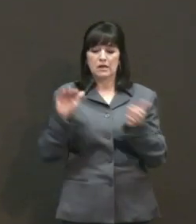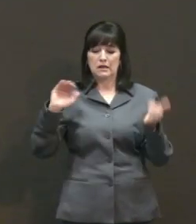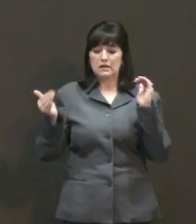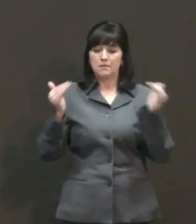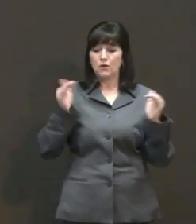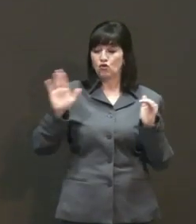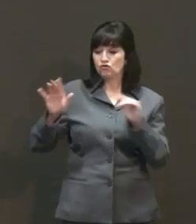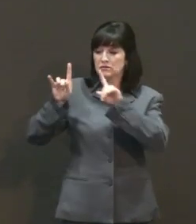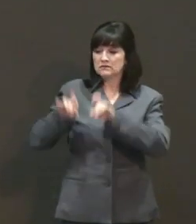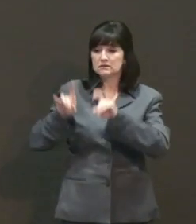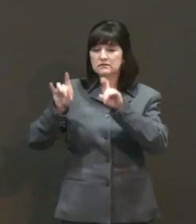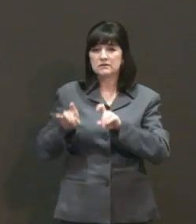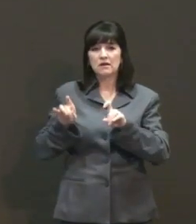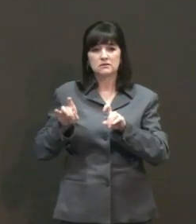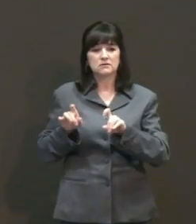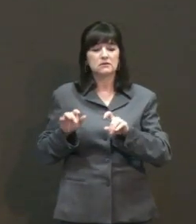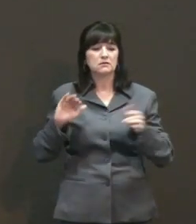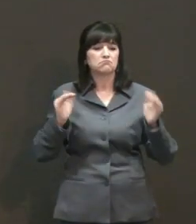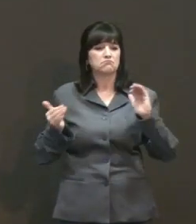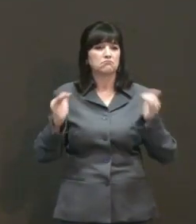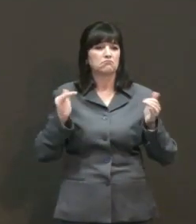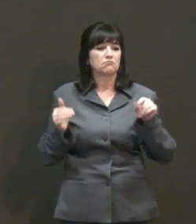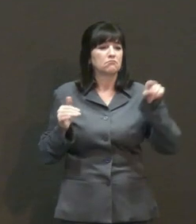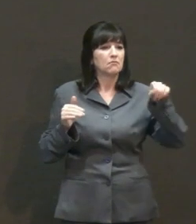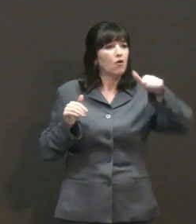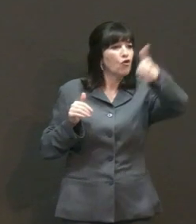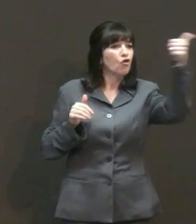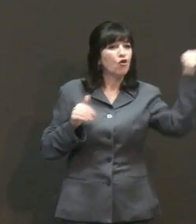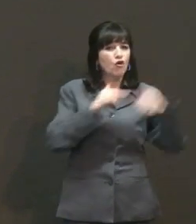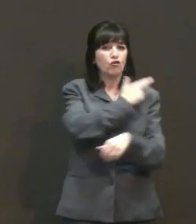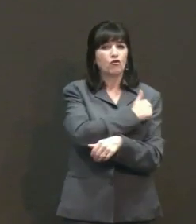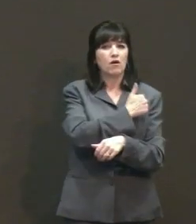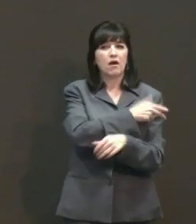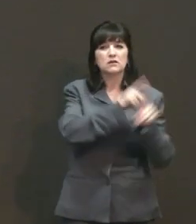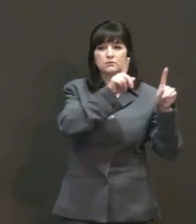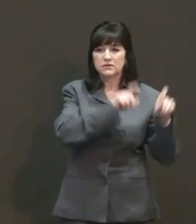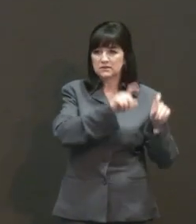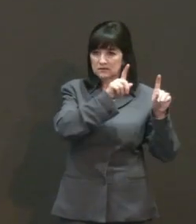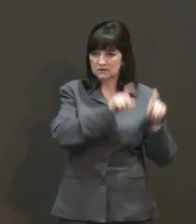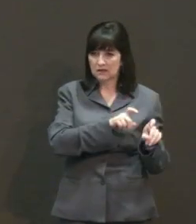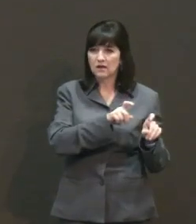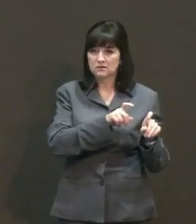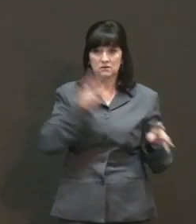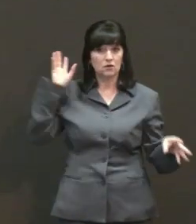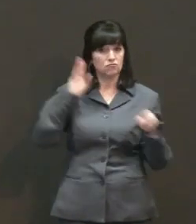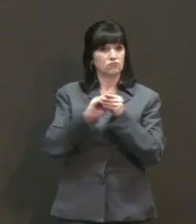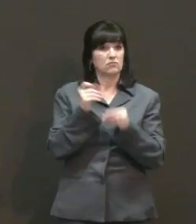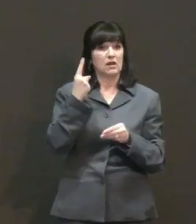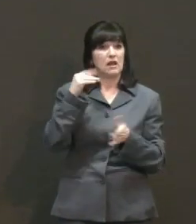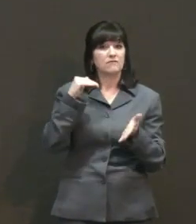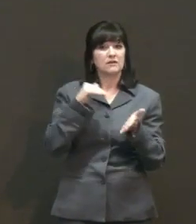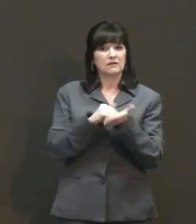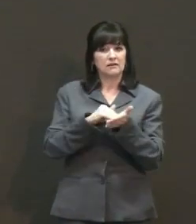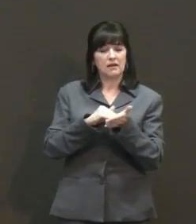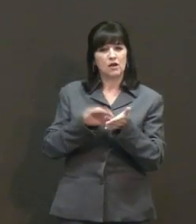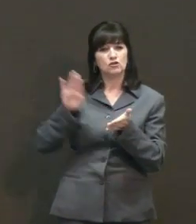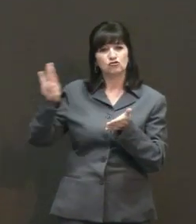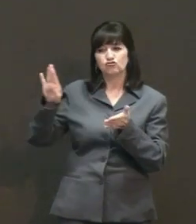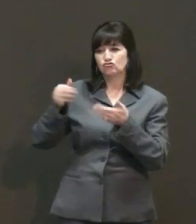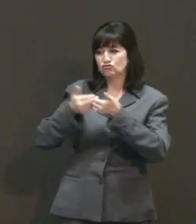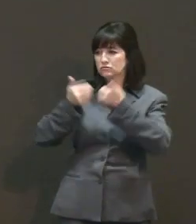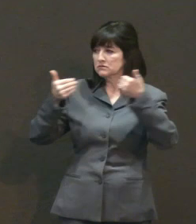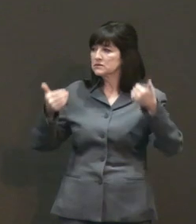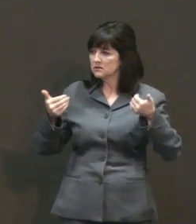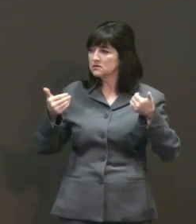mentioned over almost 11,000 tests with the hospitals. Just talk briefly about what the protocols